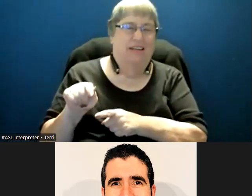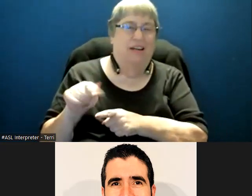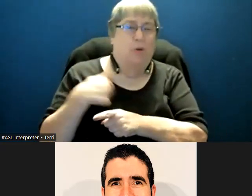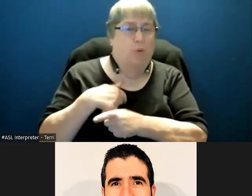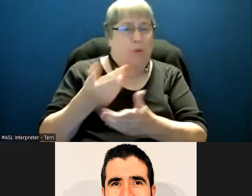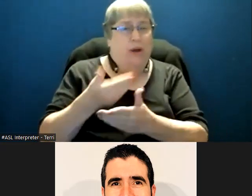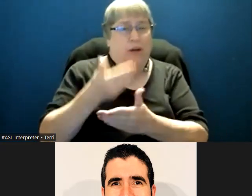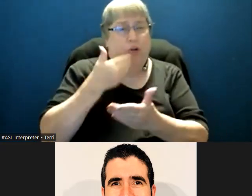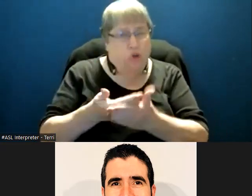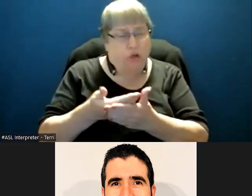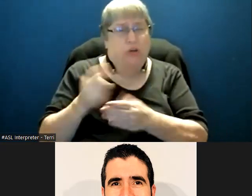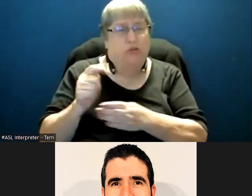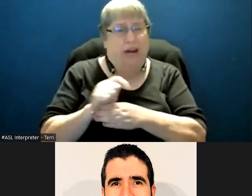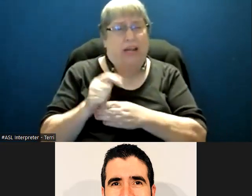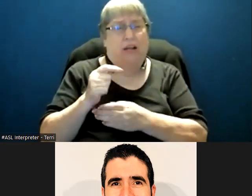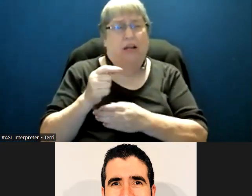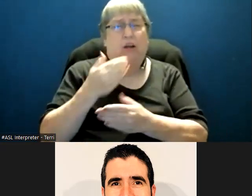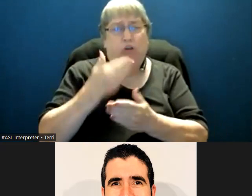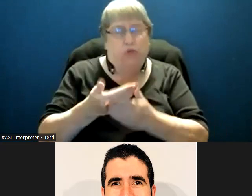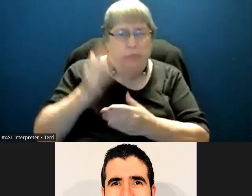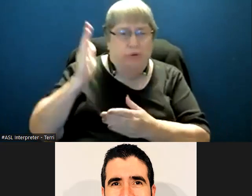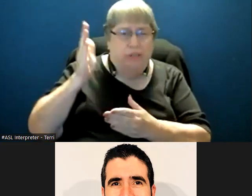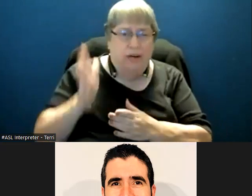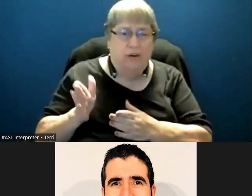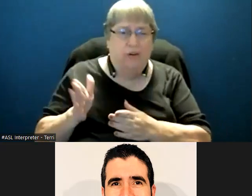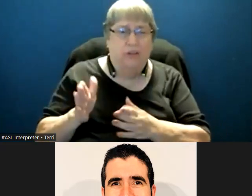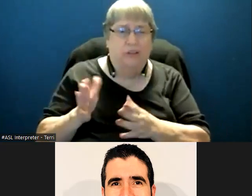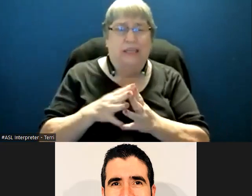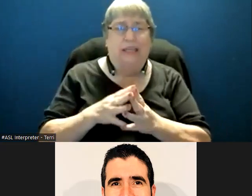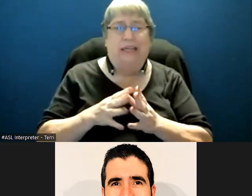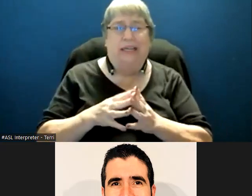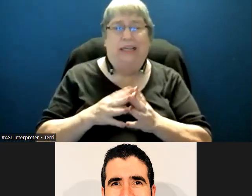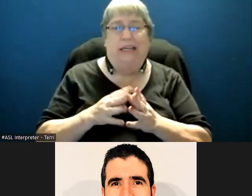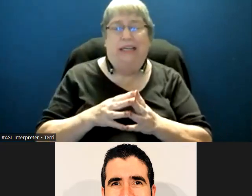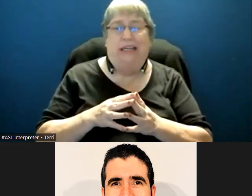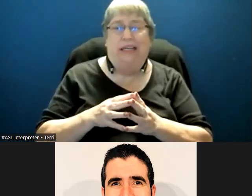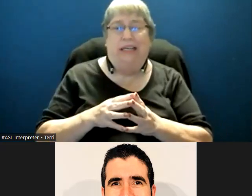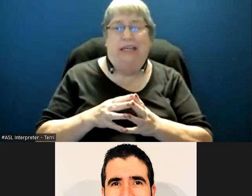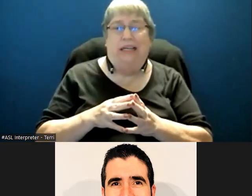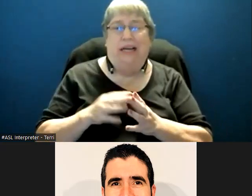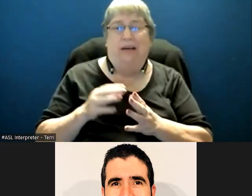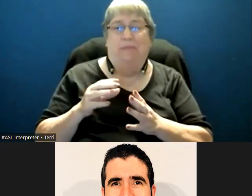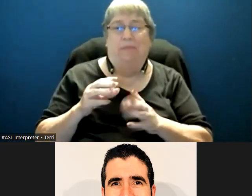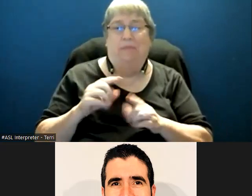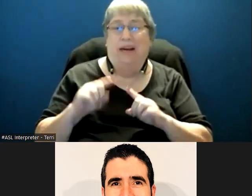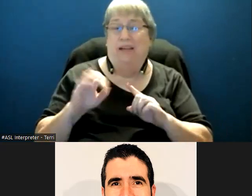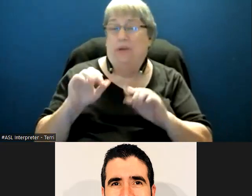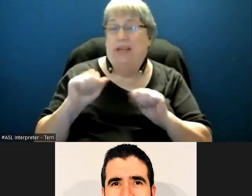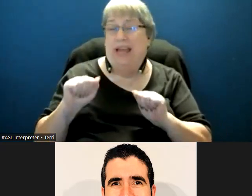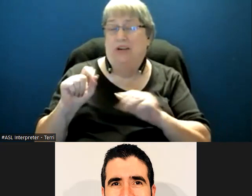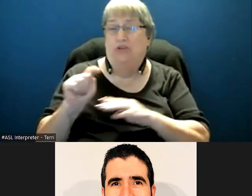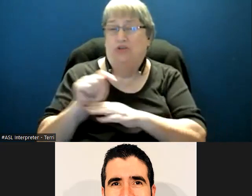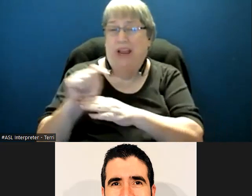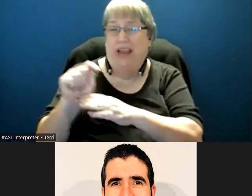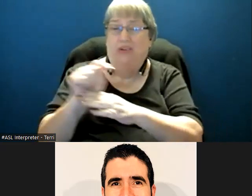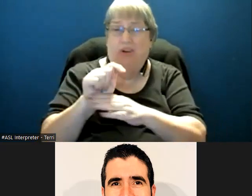such great training materials and people, if she can train more people, promotores in those communities, if we can